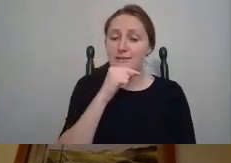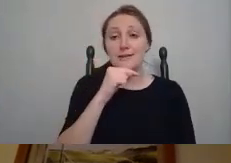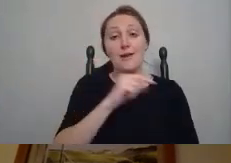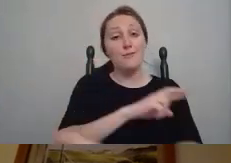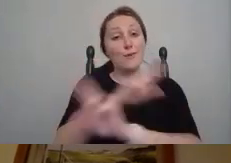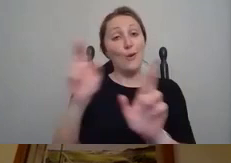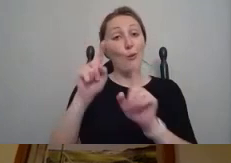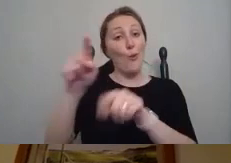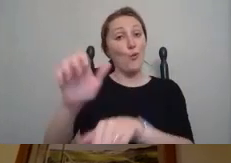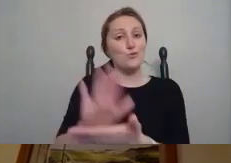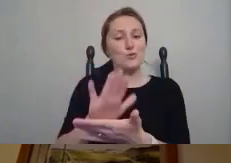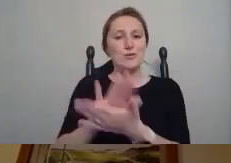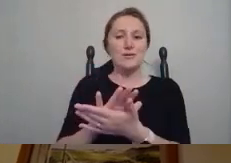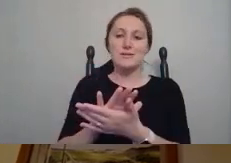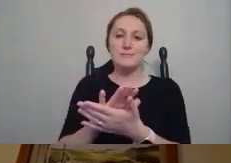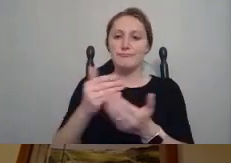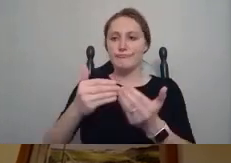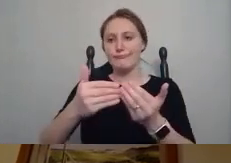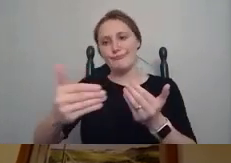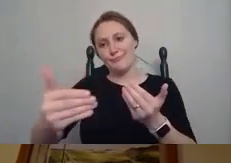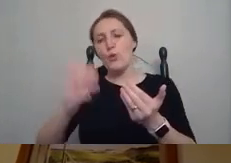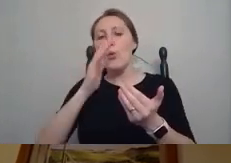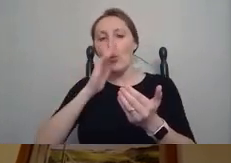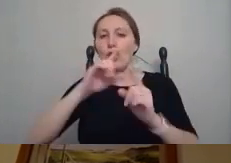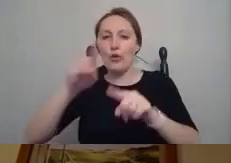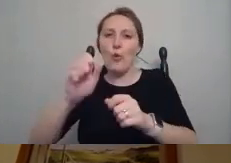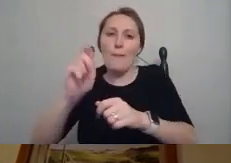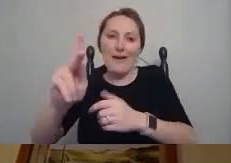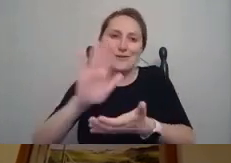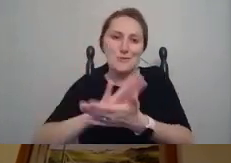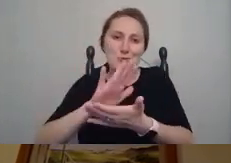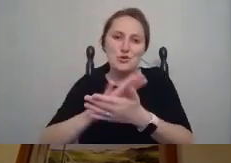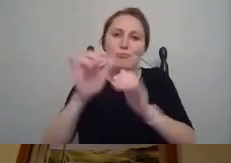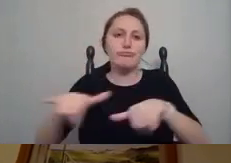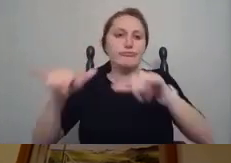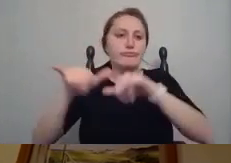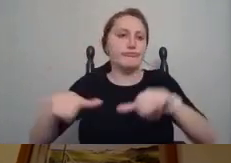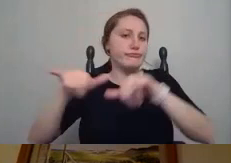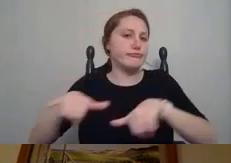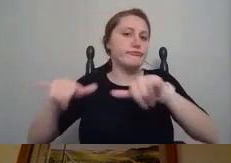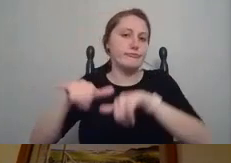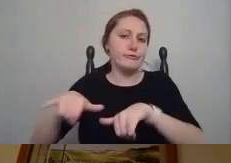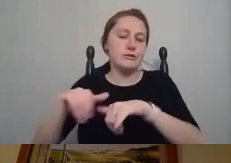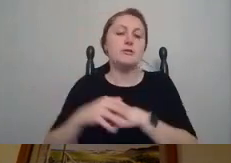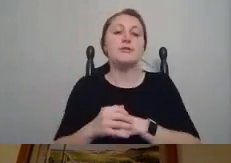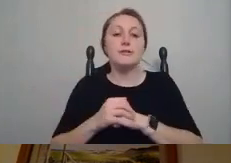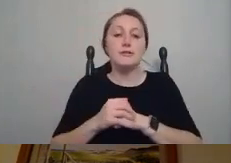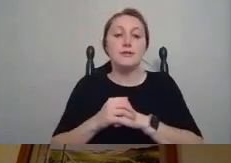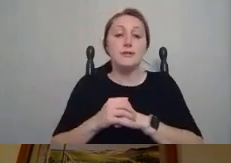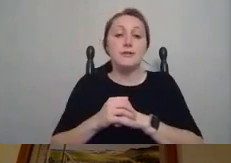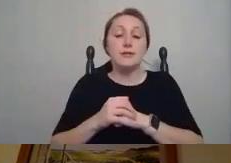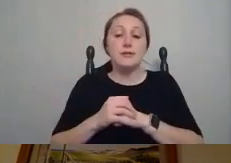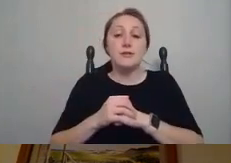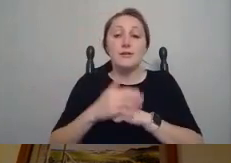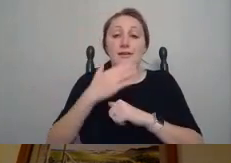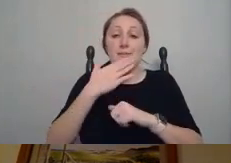because eventually we will go back to school. So the routines. I would also say, to the best that your family can, make